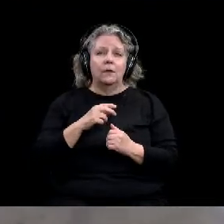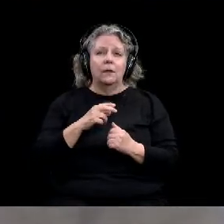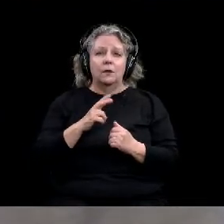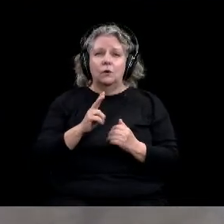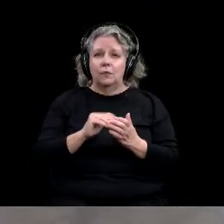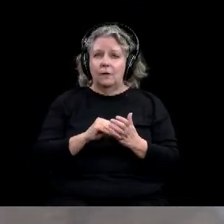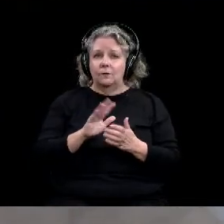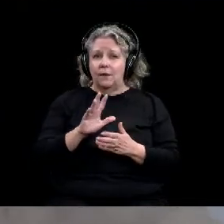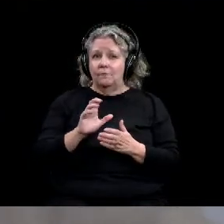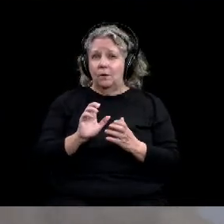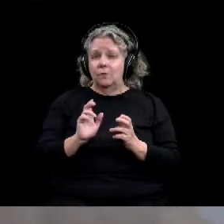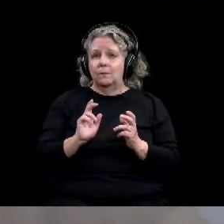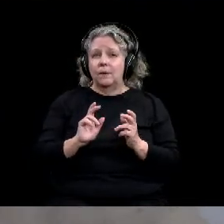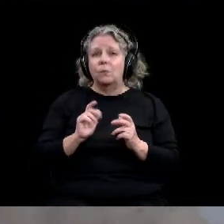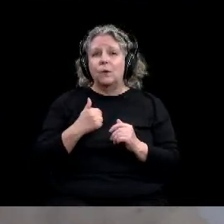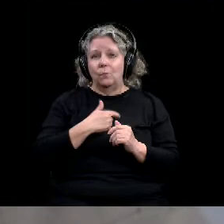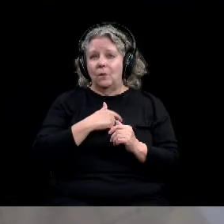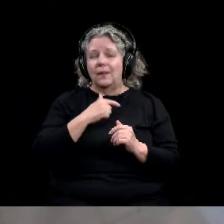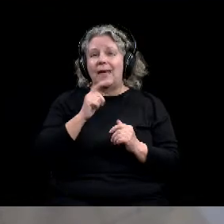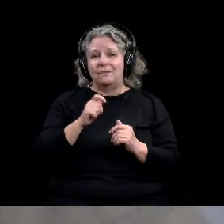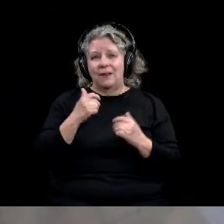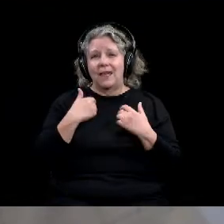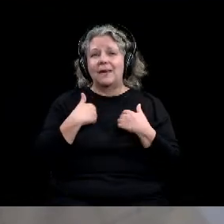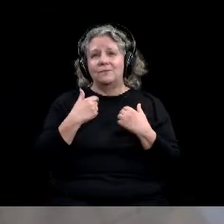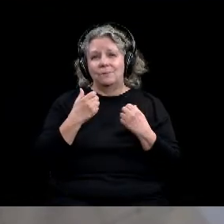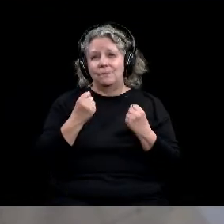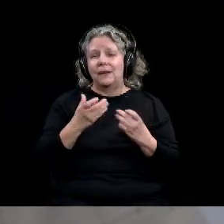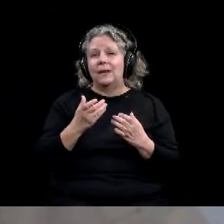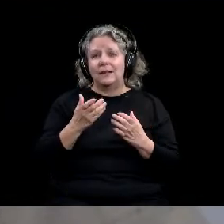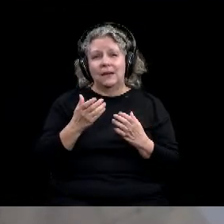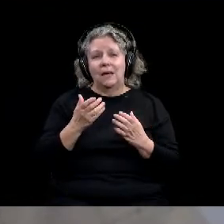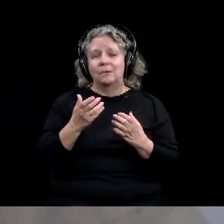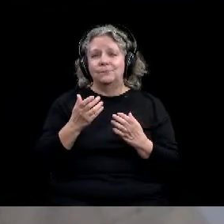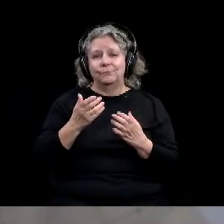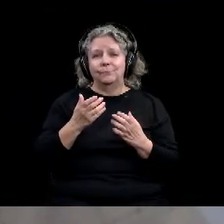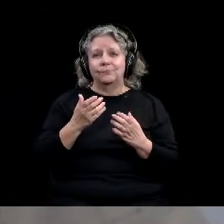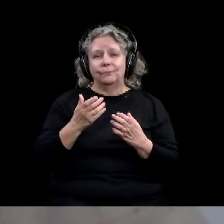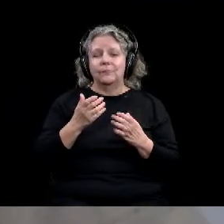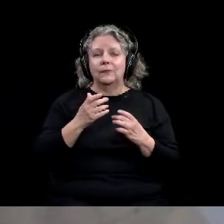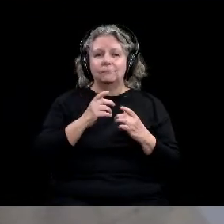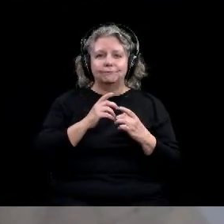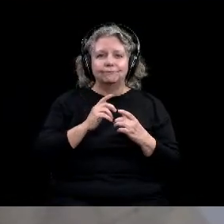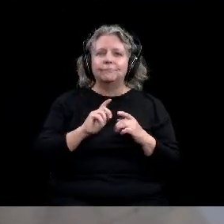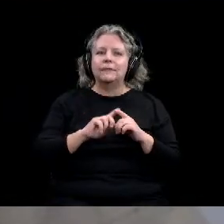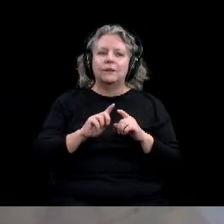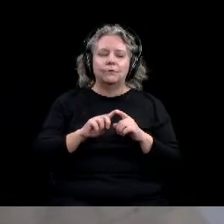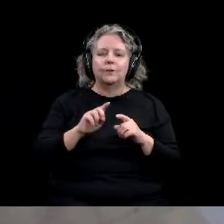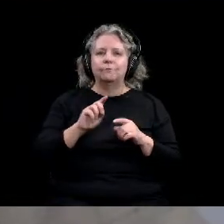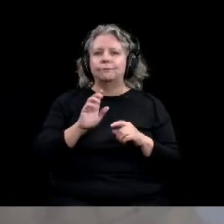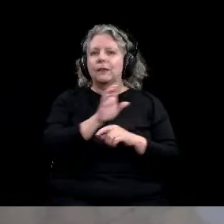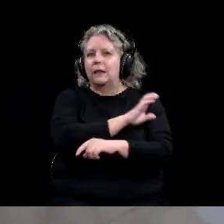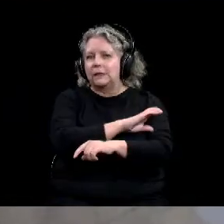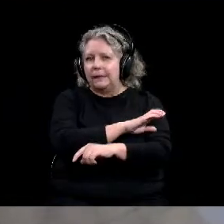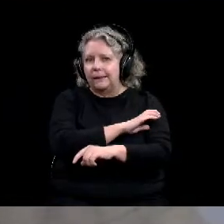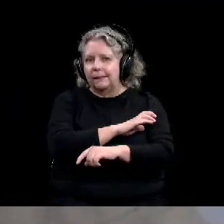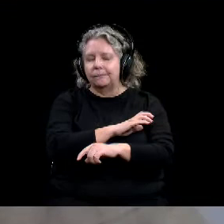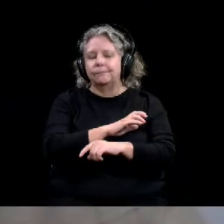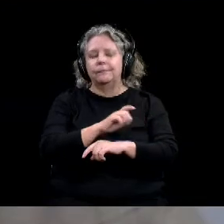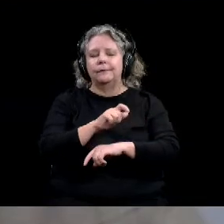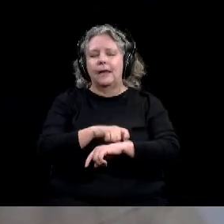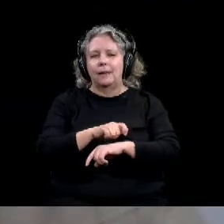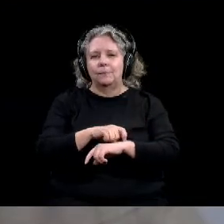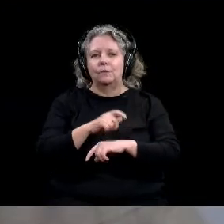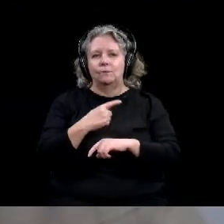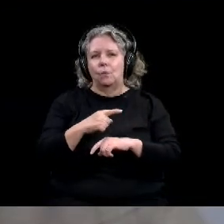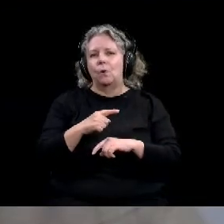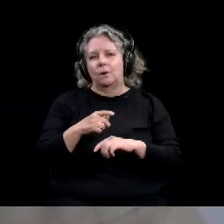that many people. There is a link to the state's vaccine provider map on covidwaco.com, where you